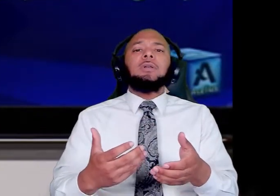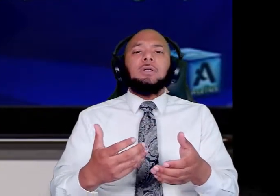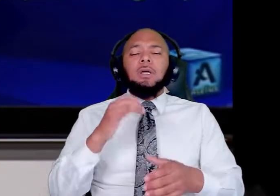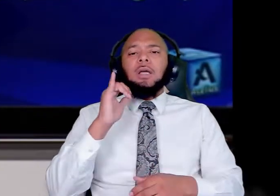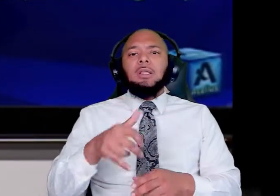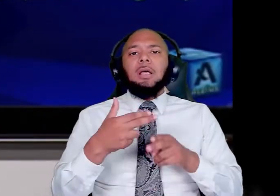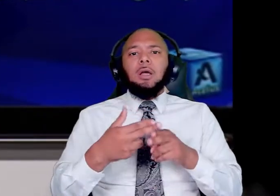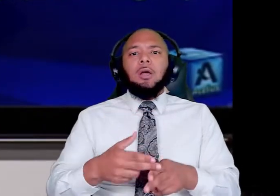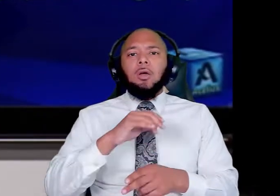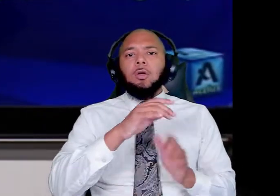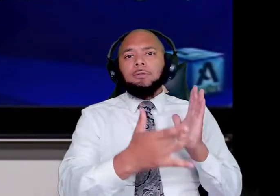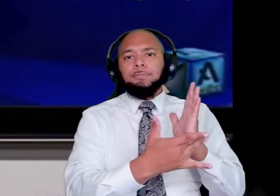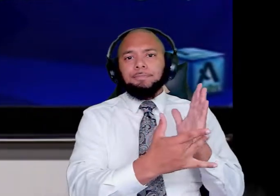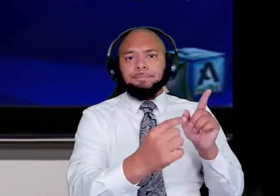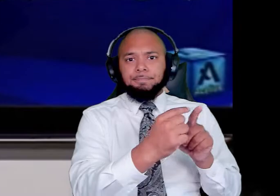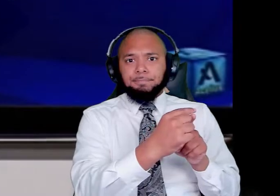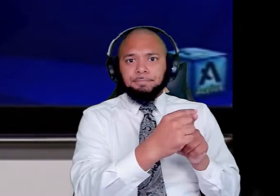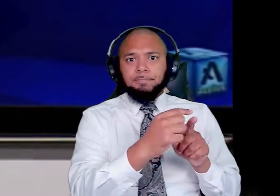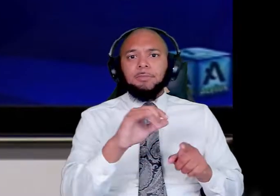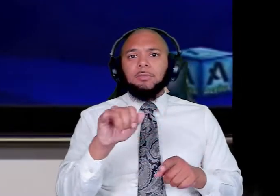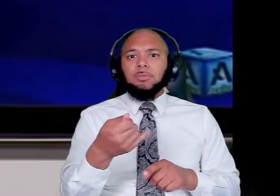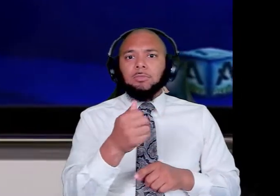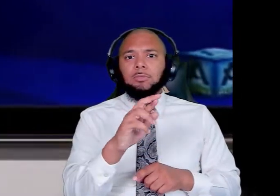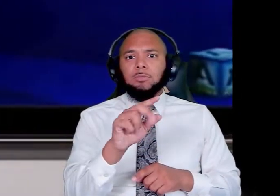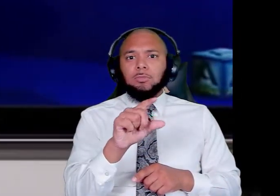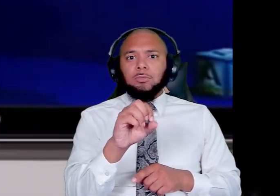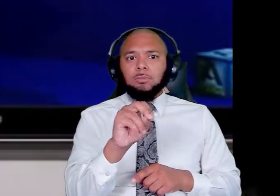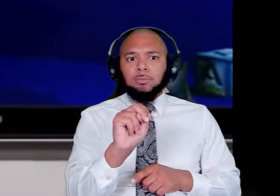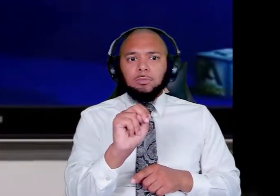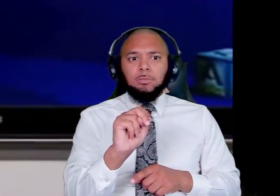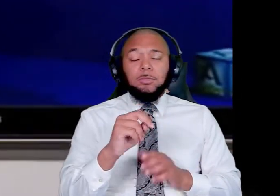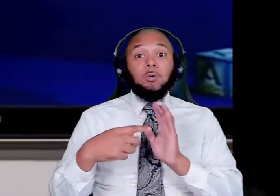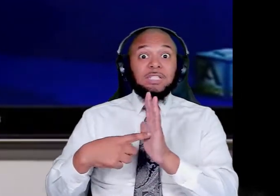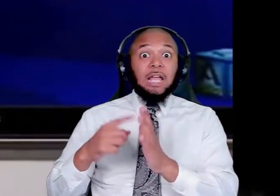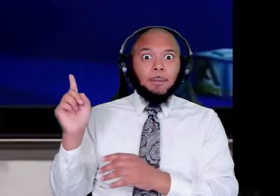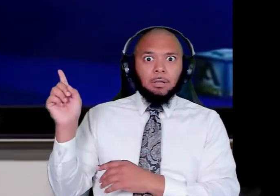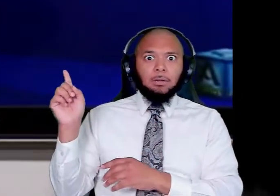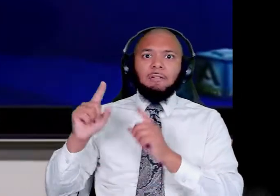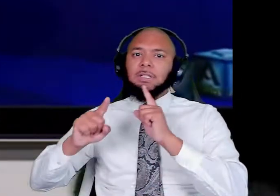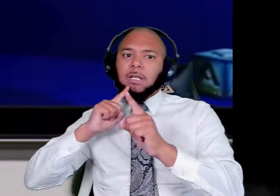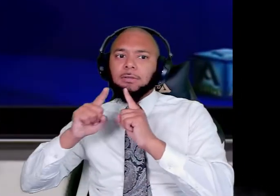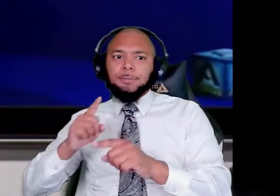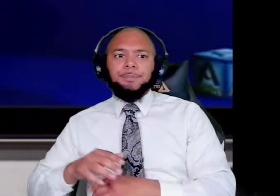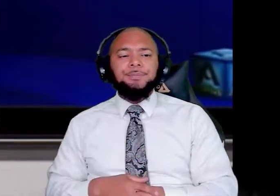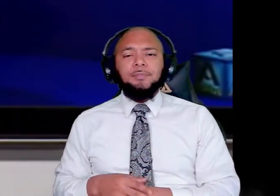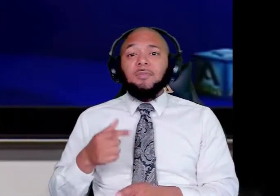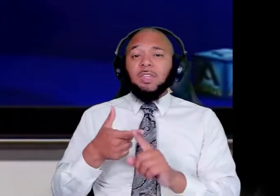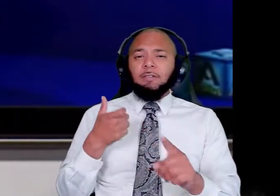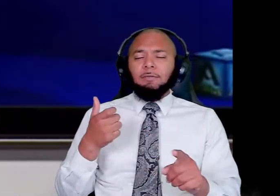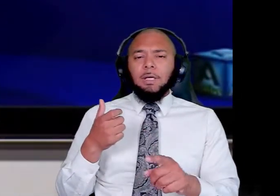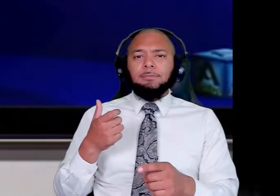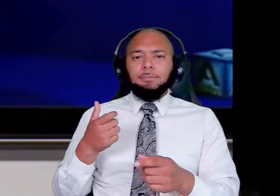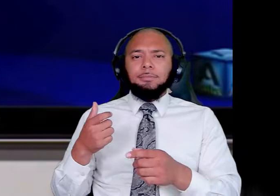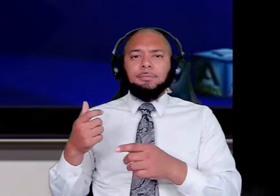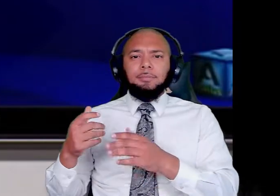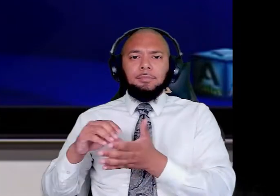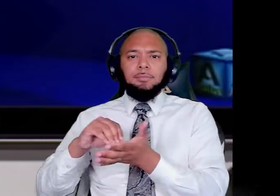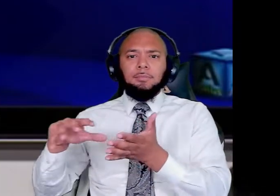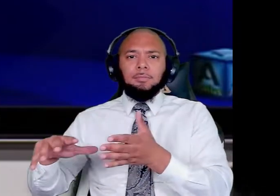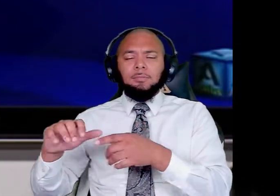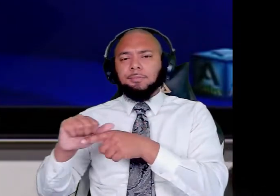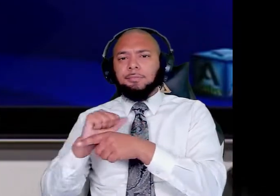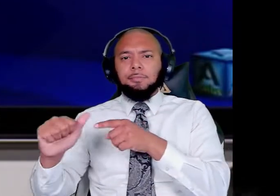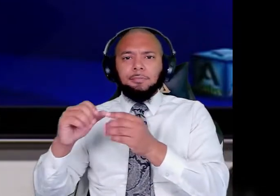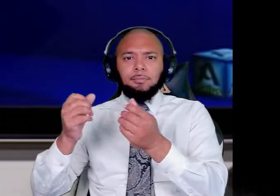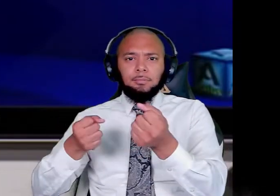called jargon. Let's look at an example. Here's an example of dialogue. This is from the Cub Pilot. I had to go all the